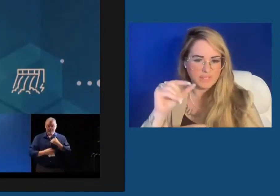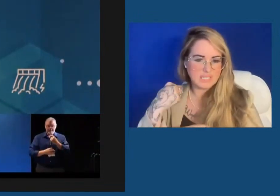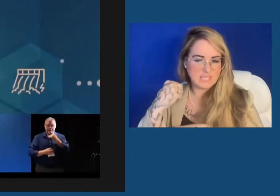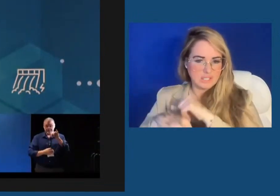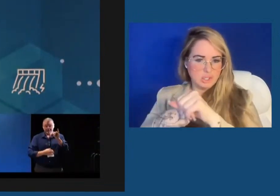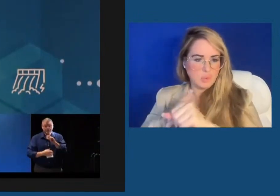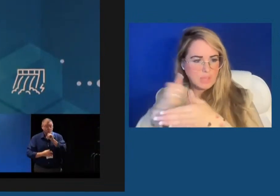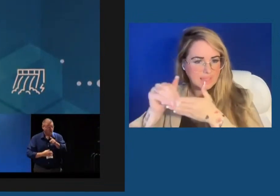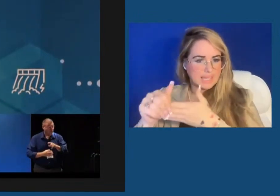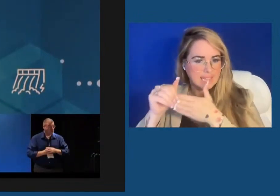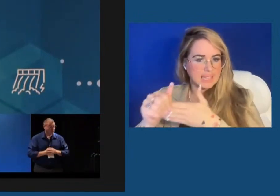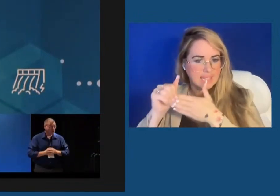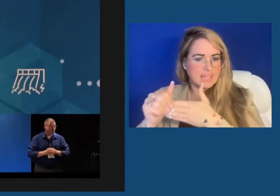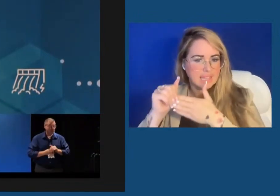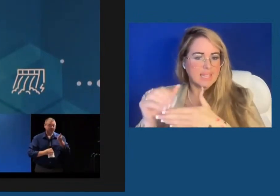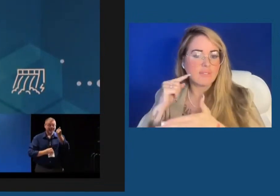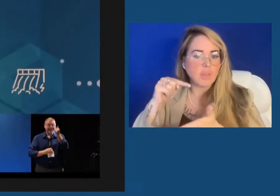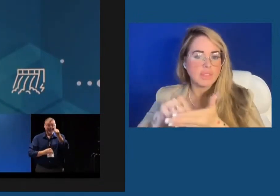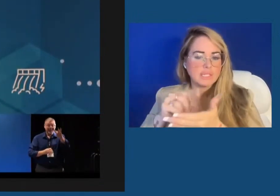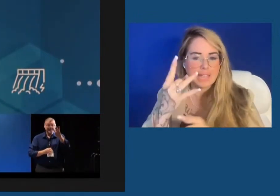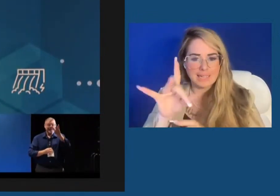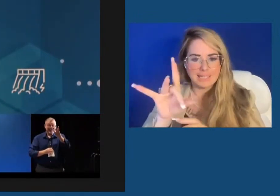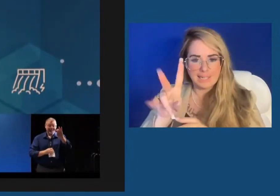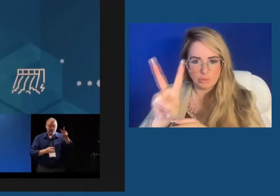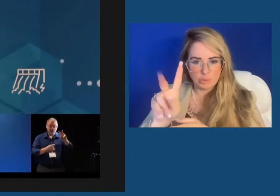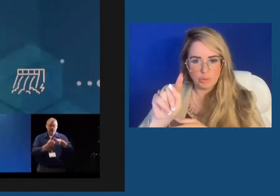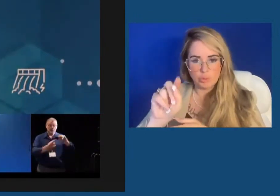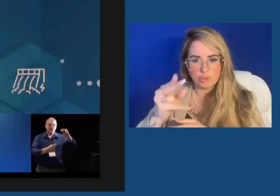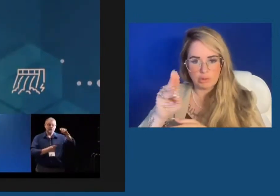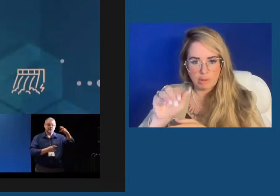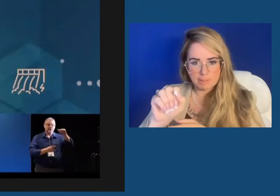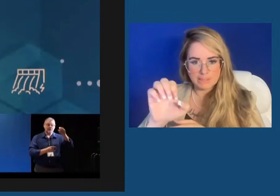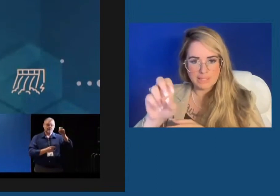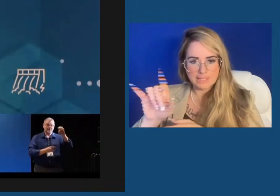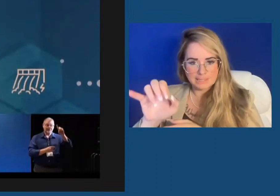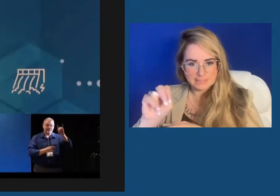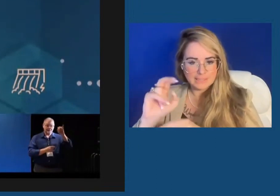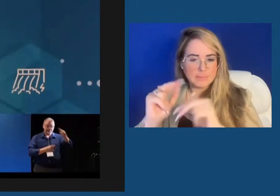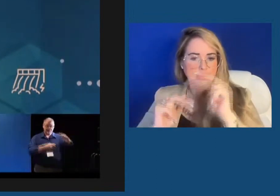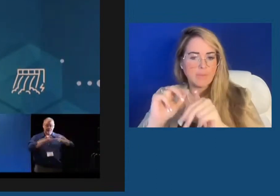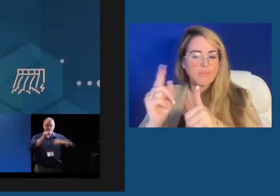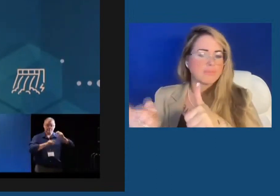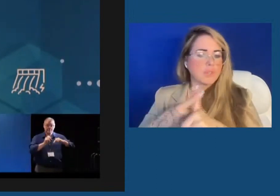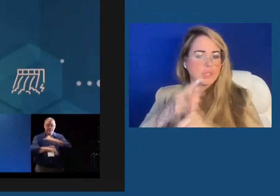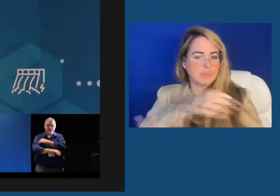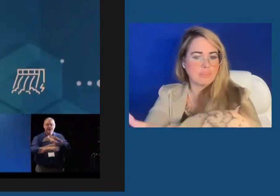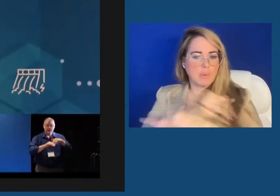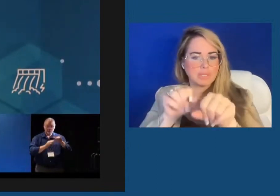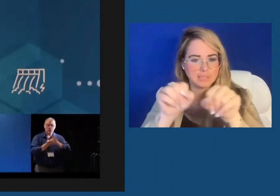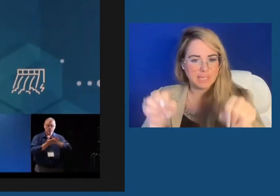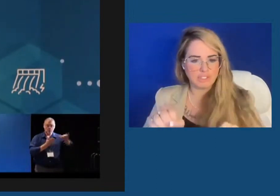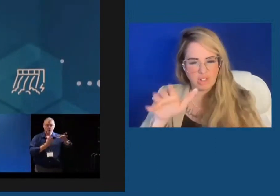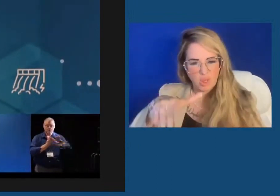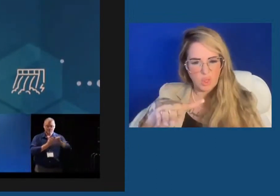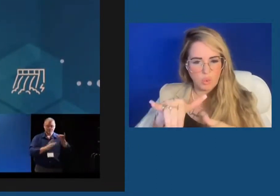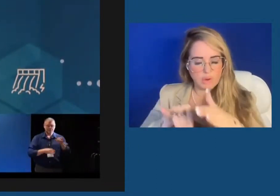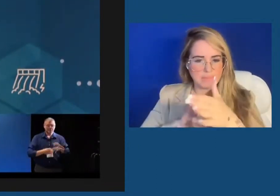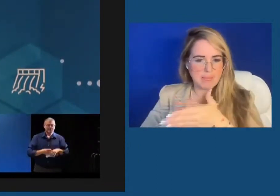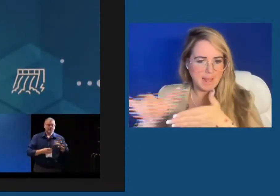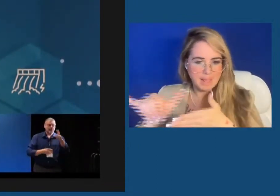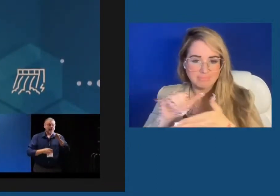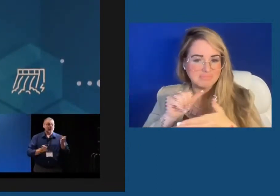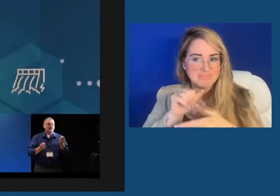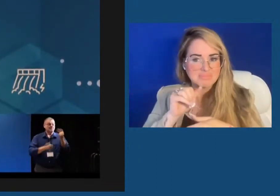true. 1882, Thomas Edison built the nation's first commercial power station in Lower Manhattan. And not many